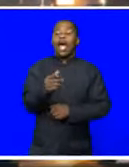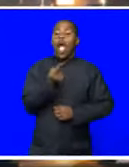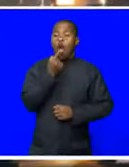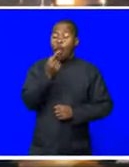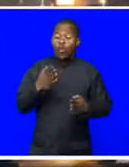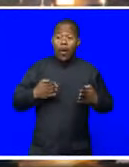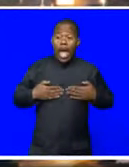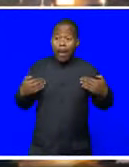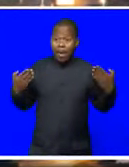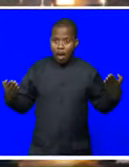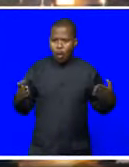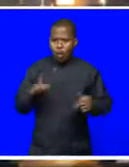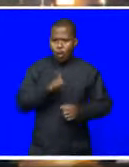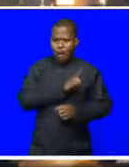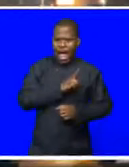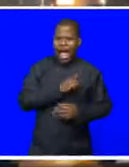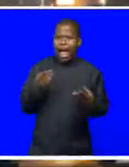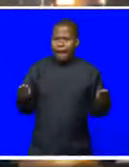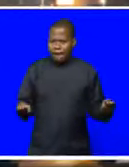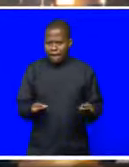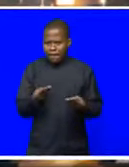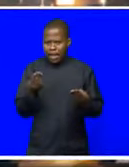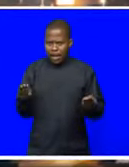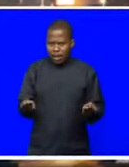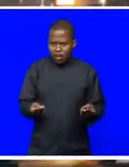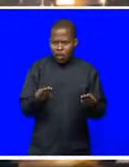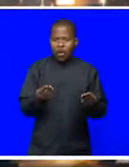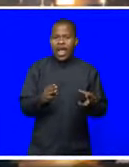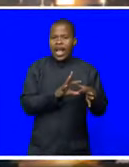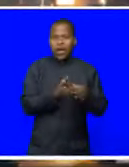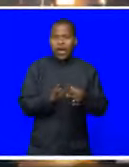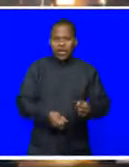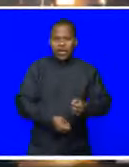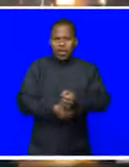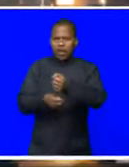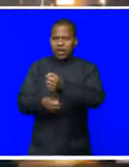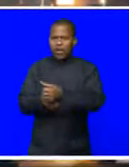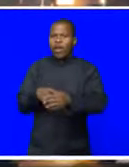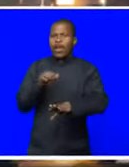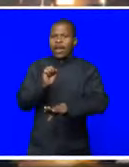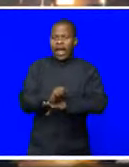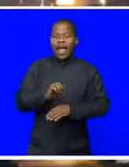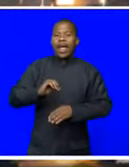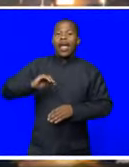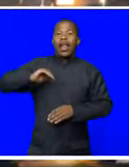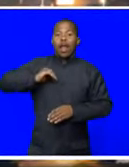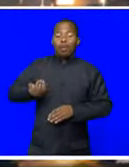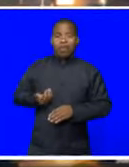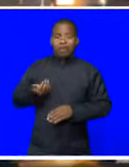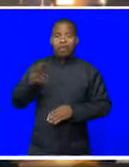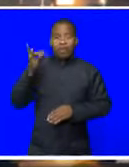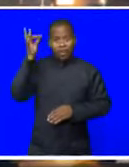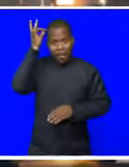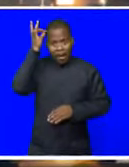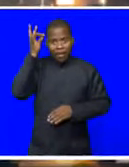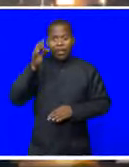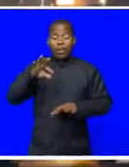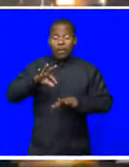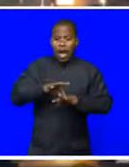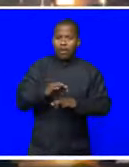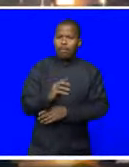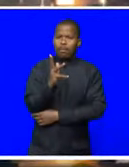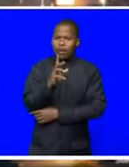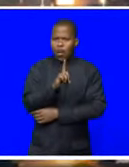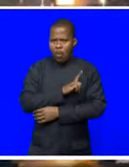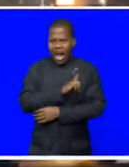it to meet its obligations. Ngosikati spoke when she received a donation from the Methodist Church, Women's Manyano, on behalf